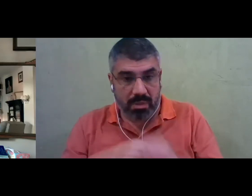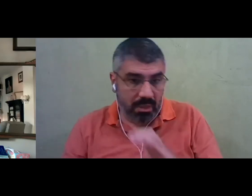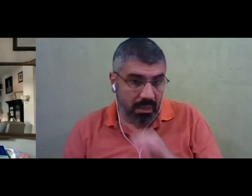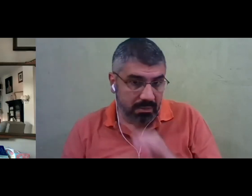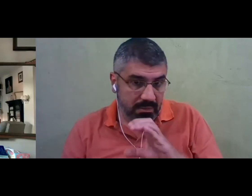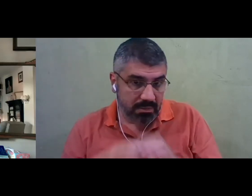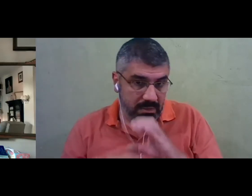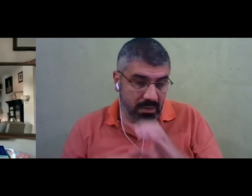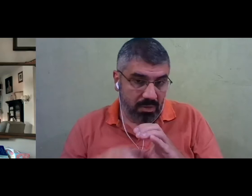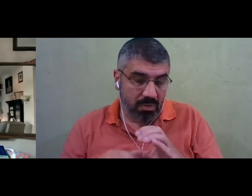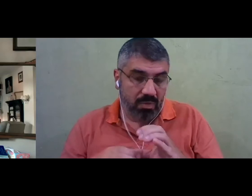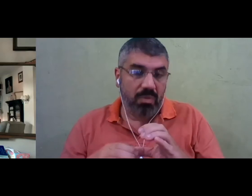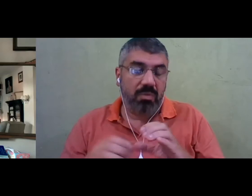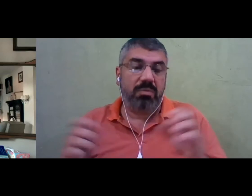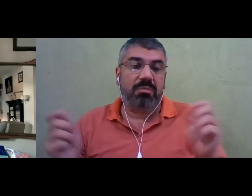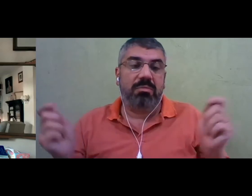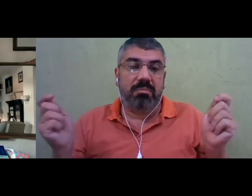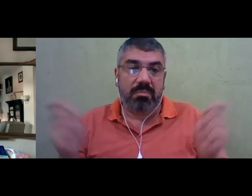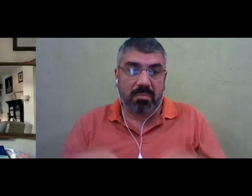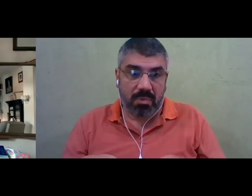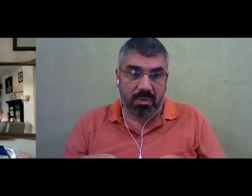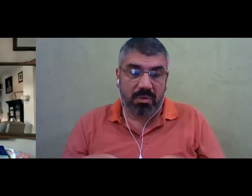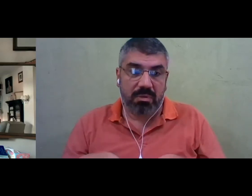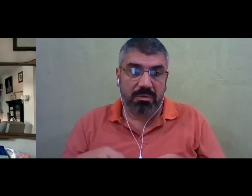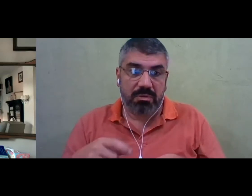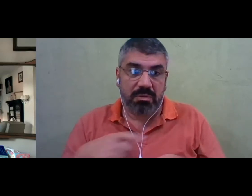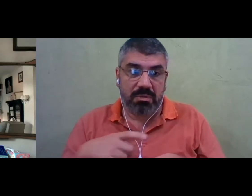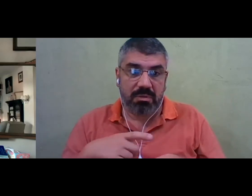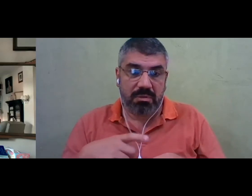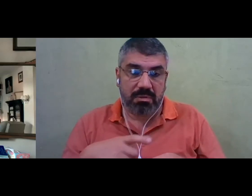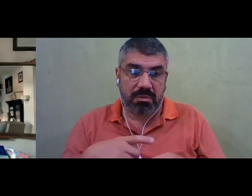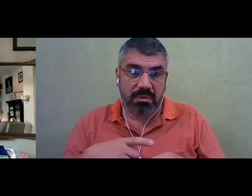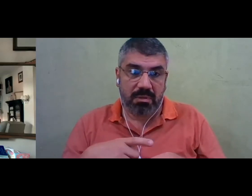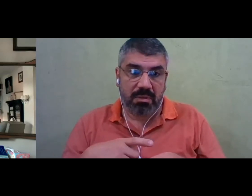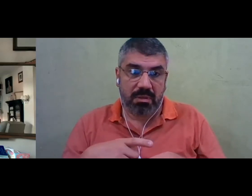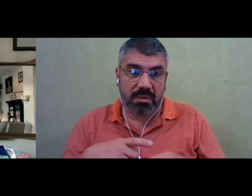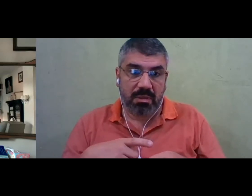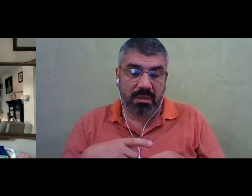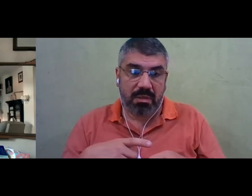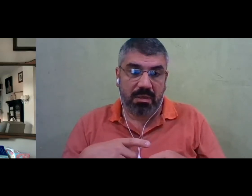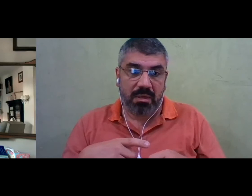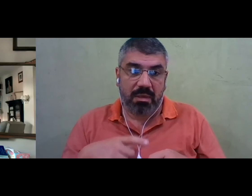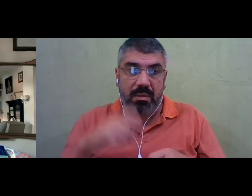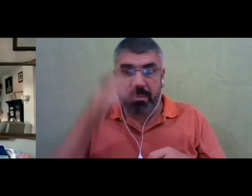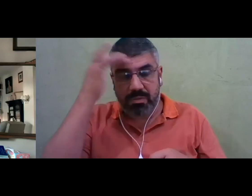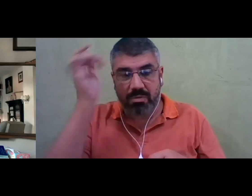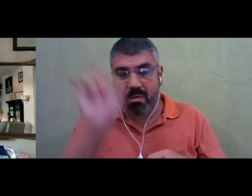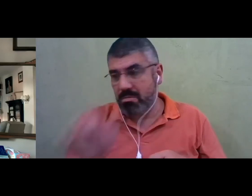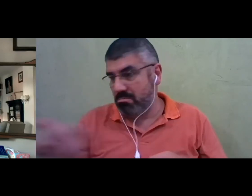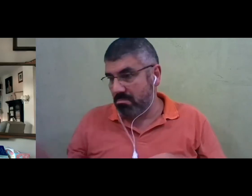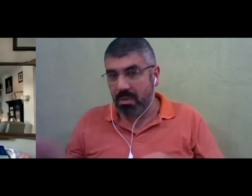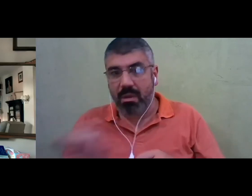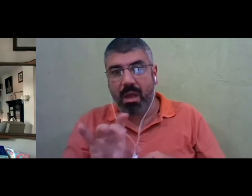email and Zoom and all this, these are a private property of a handful of individuals. I mean, this is absurd. It's a